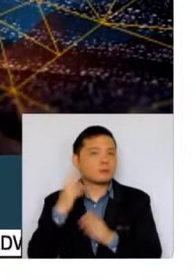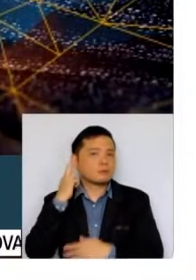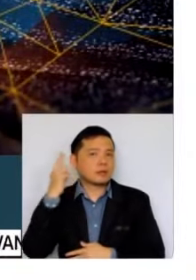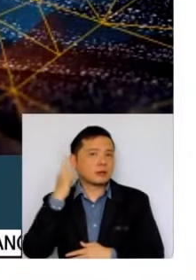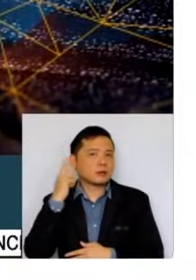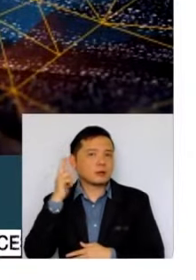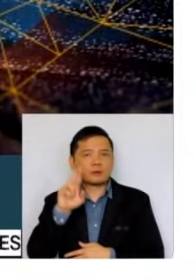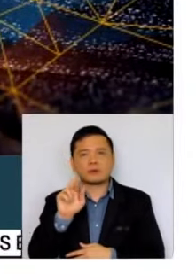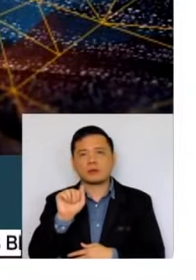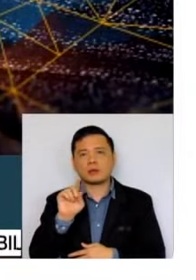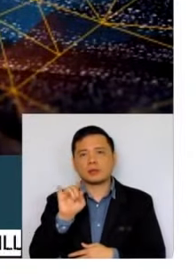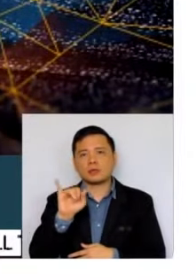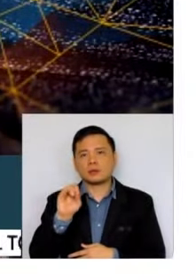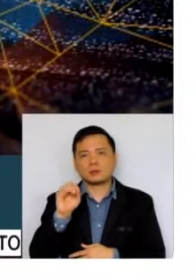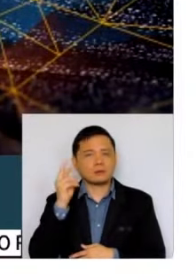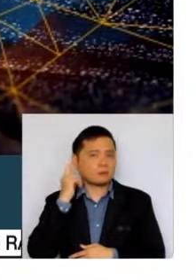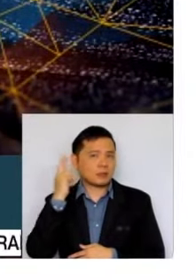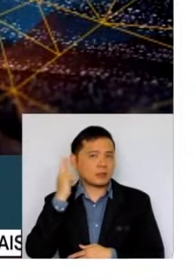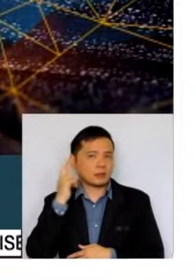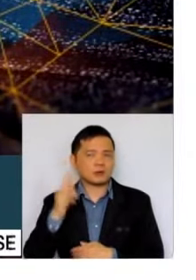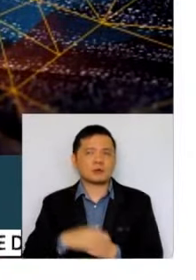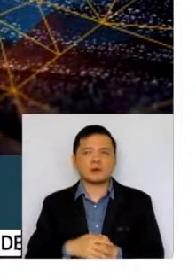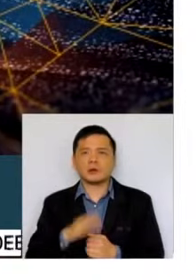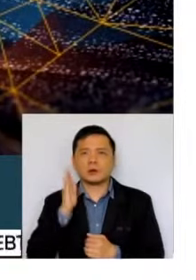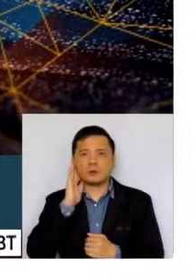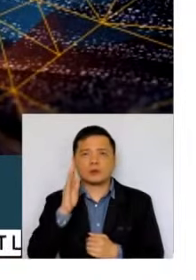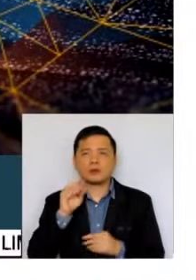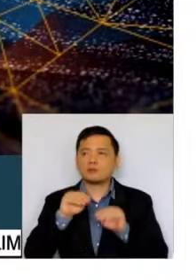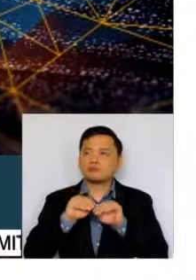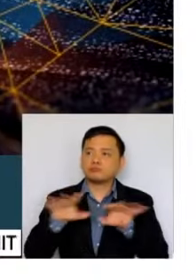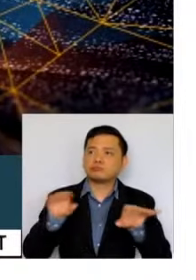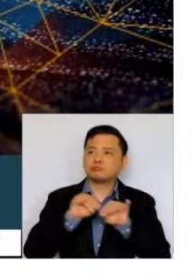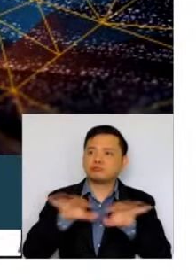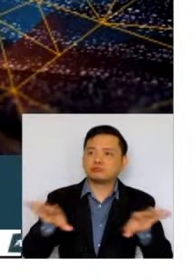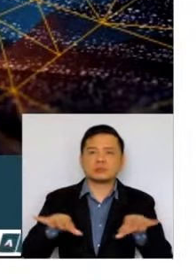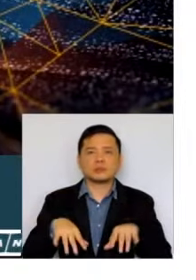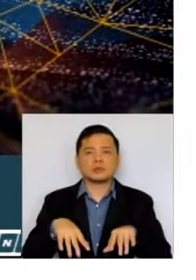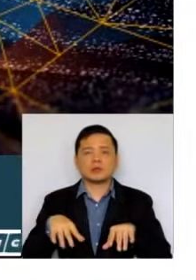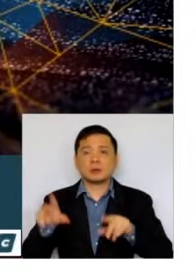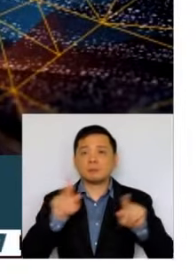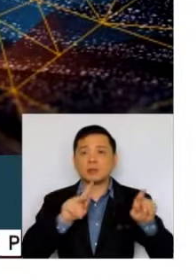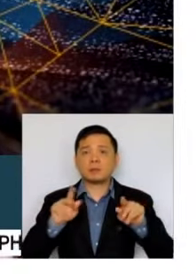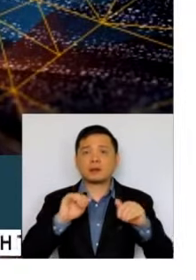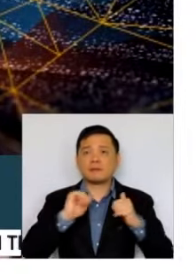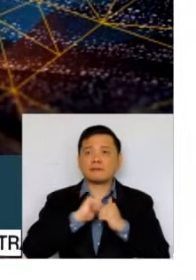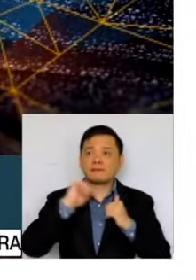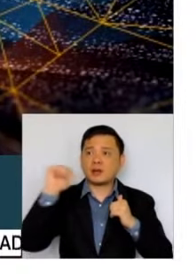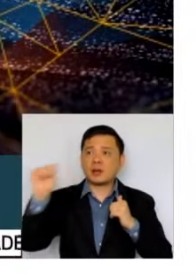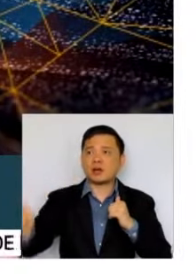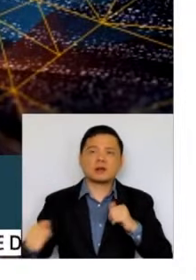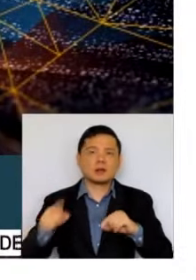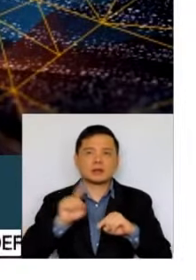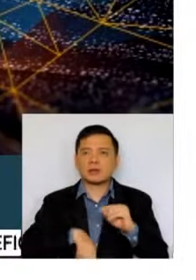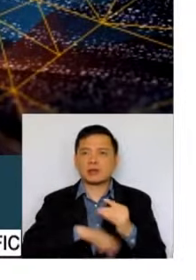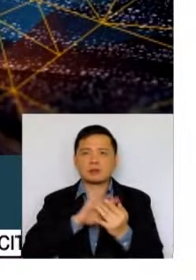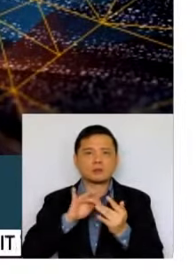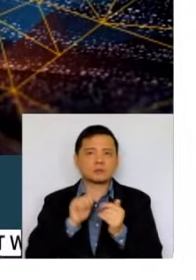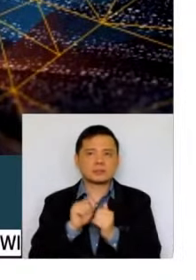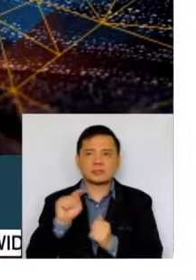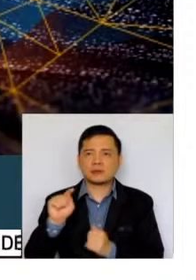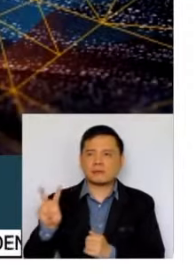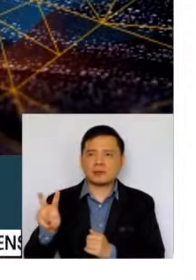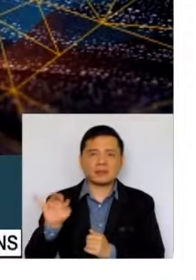the gap with the audience that cannot be reached by the TV stations, for example, that have been